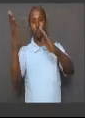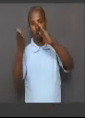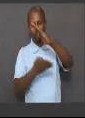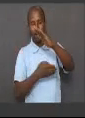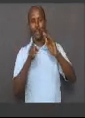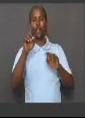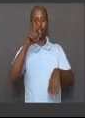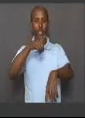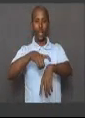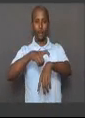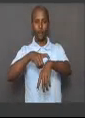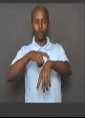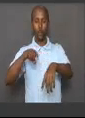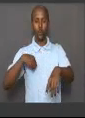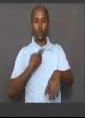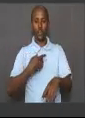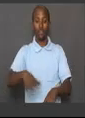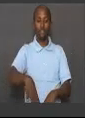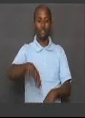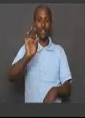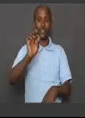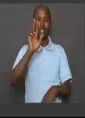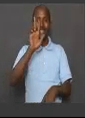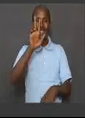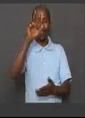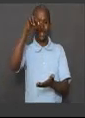time, we find that